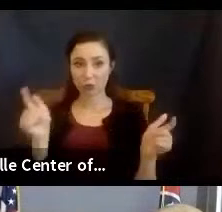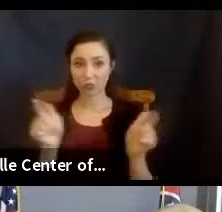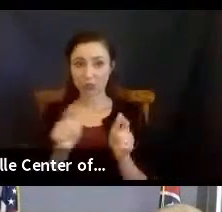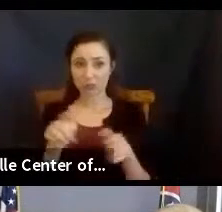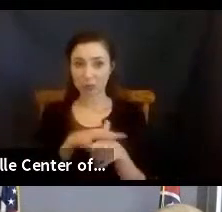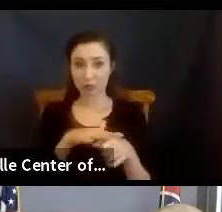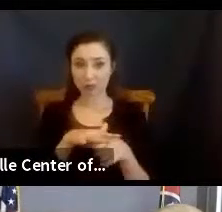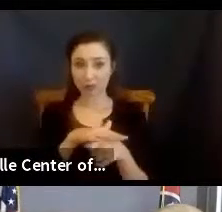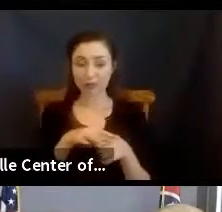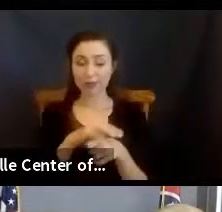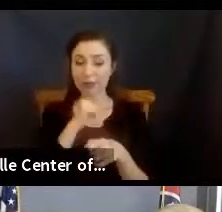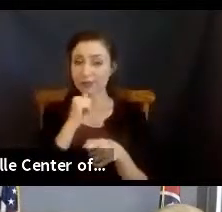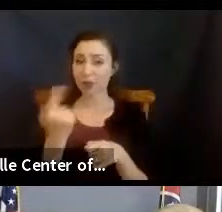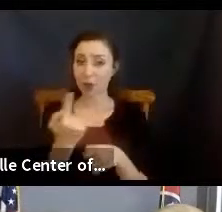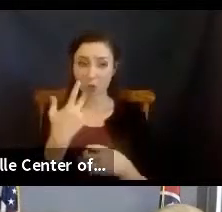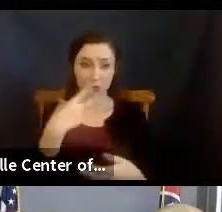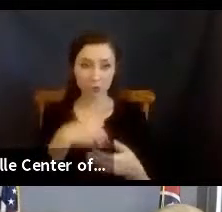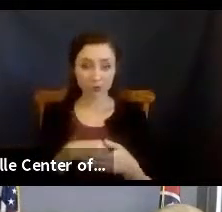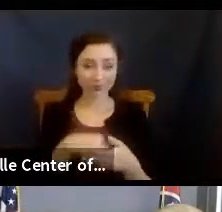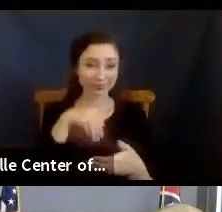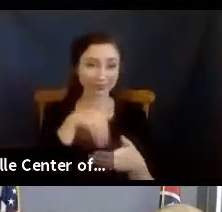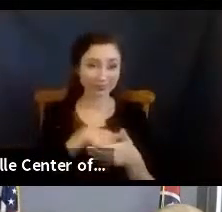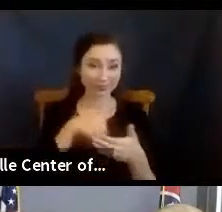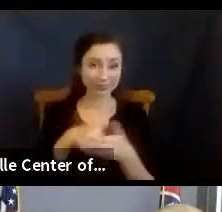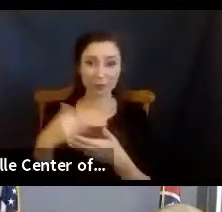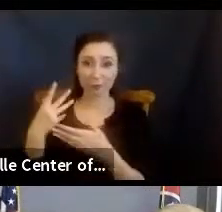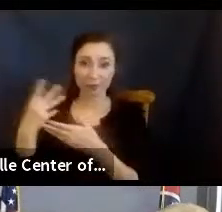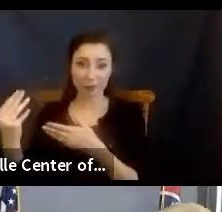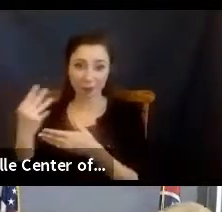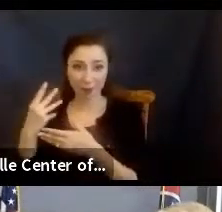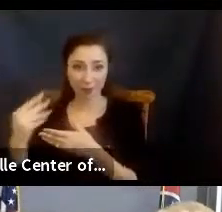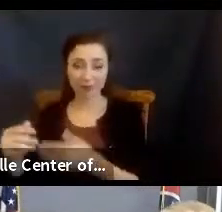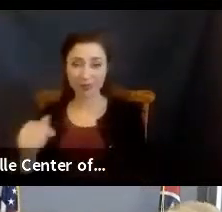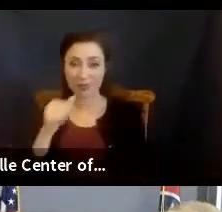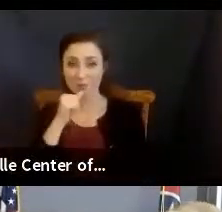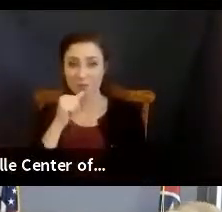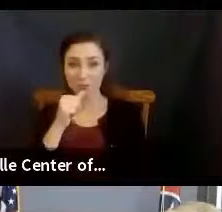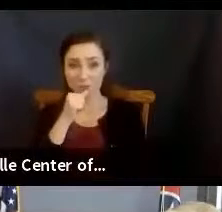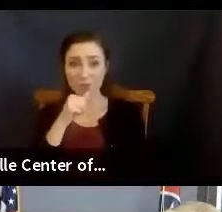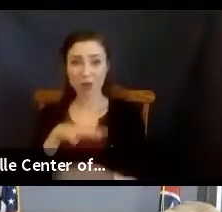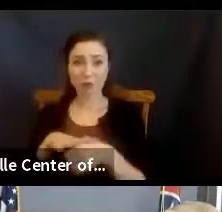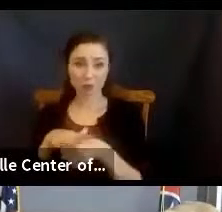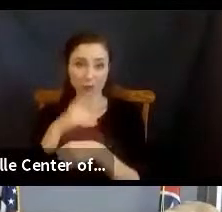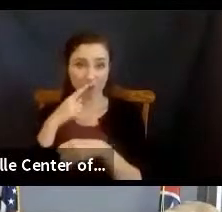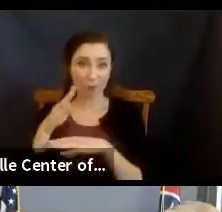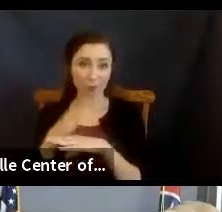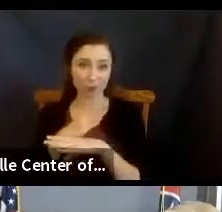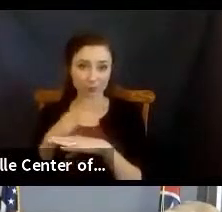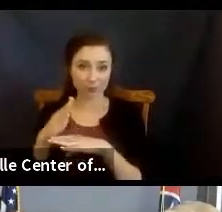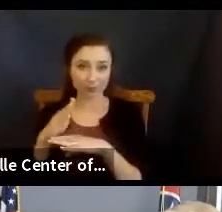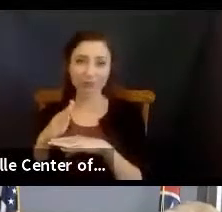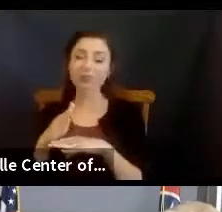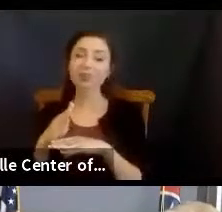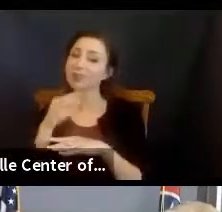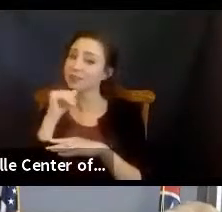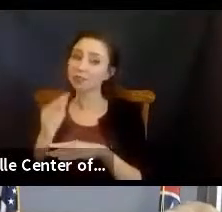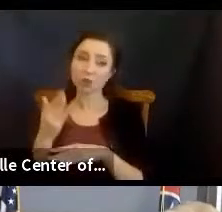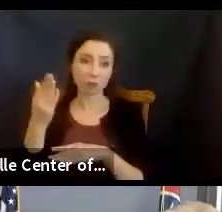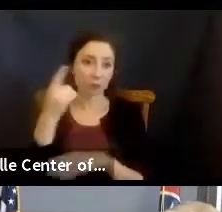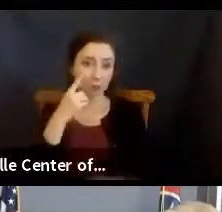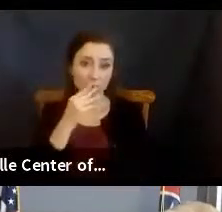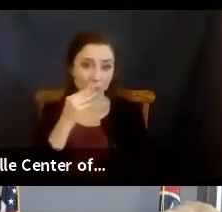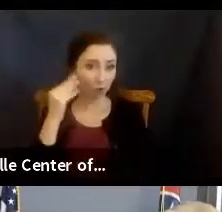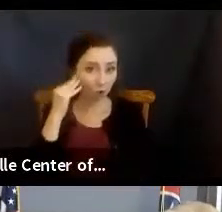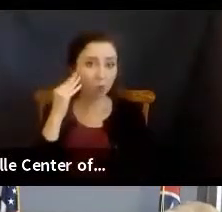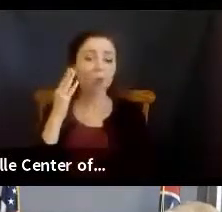to include not only inside, but immediately adjacent outside on the private property of the business. These are not proposed for homes,